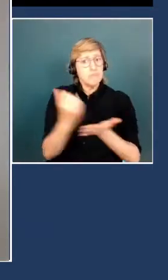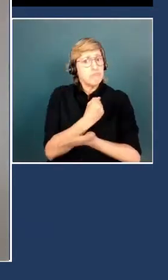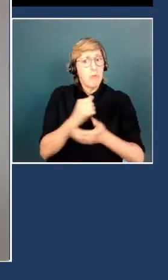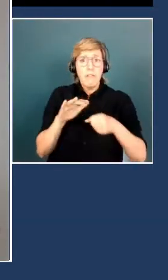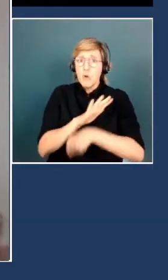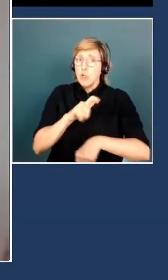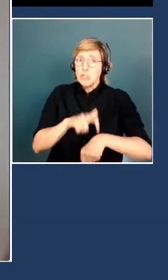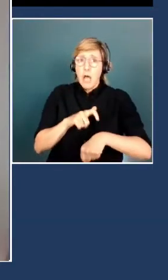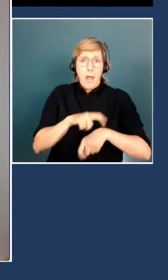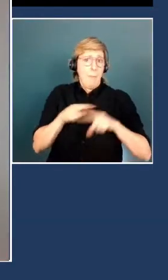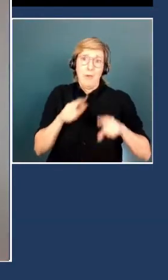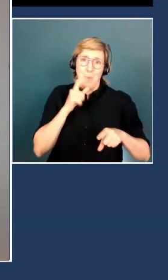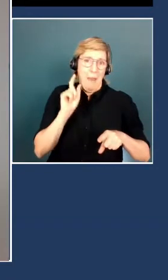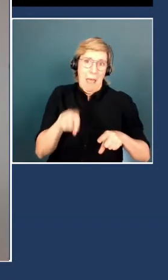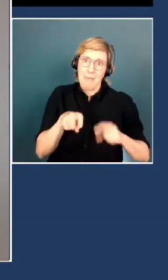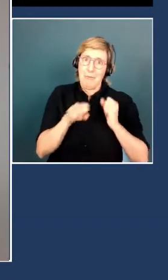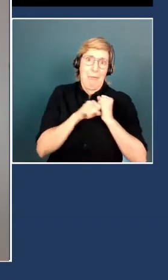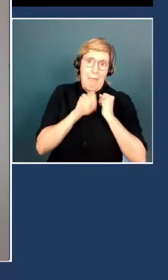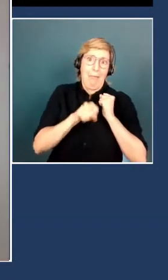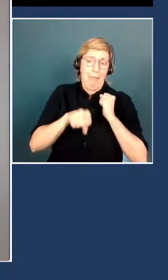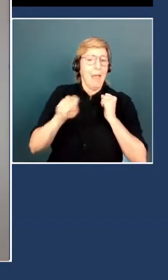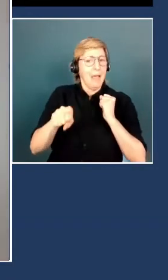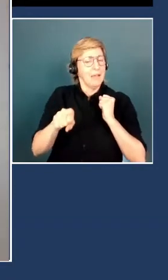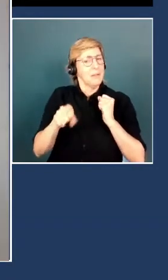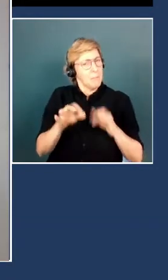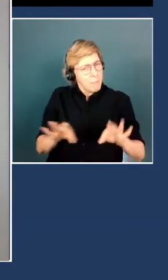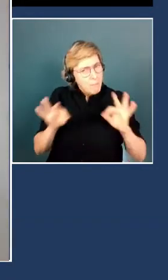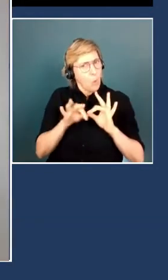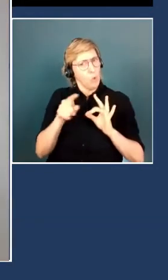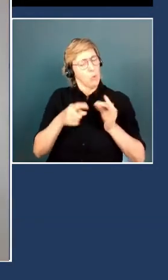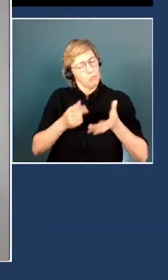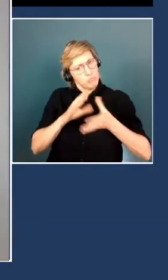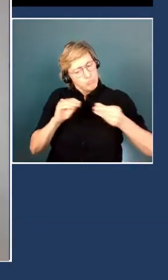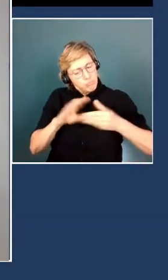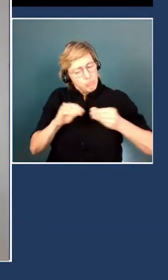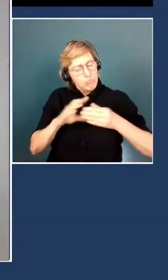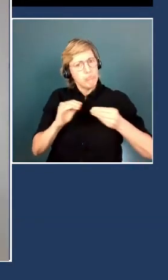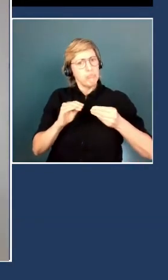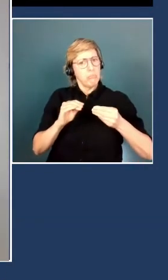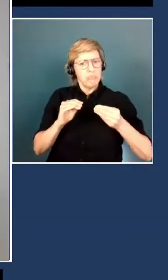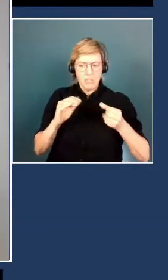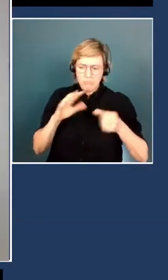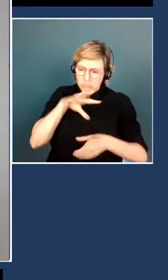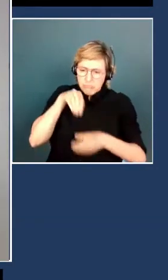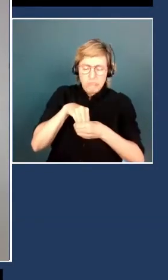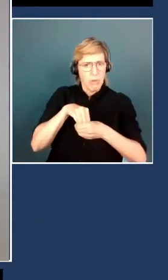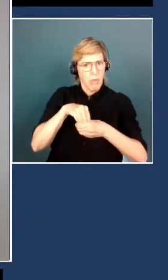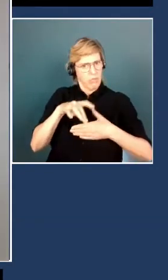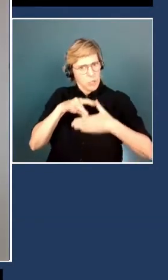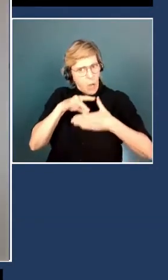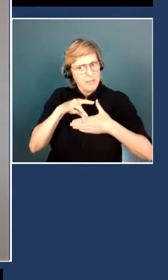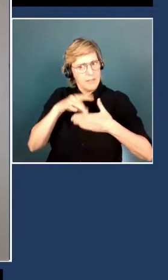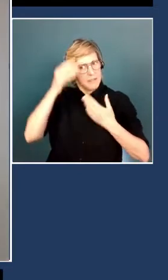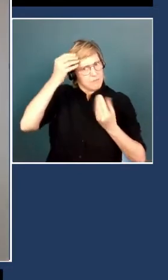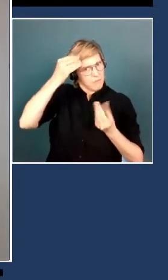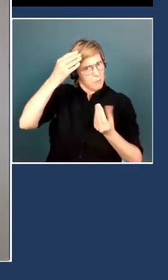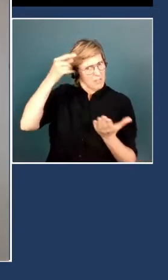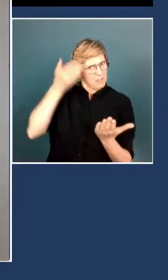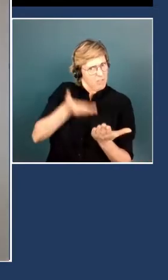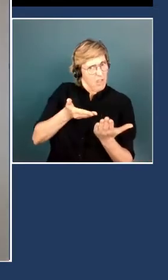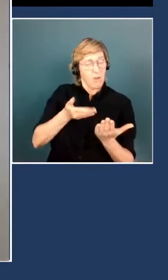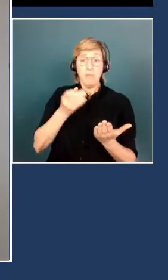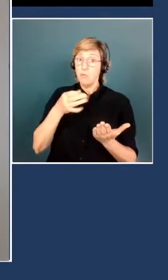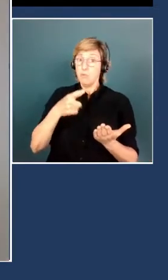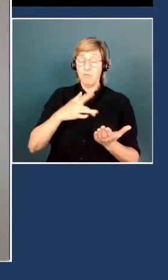make sure that you are giving the content that's fully answering the question. So as long as you are fully answering